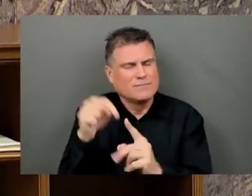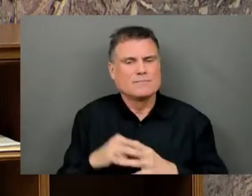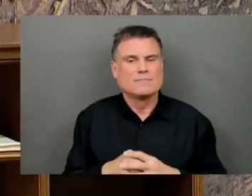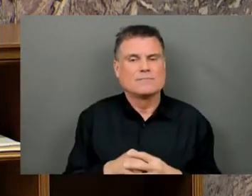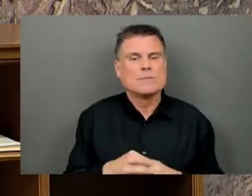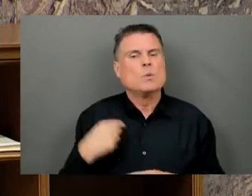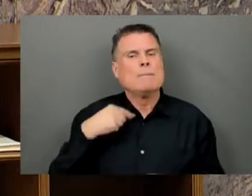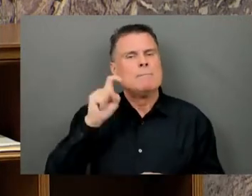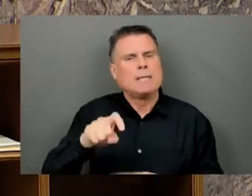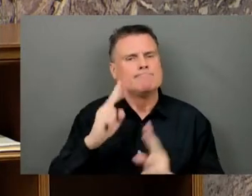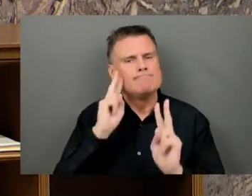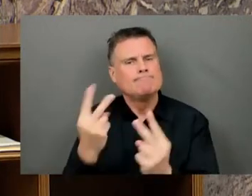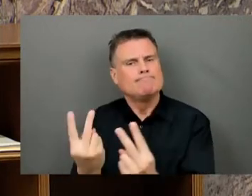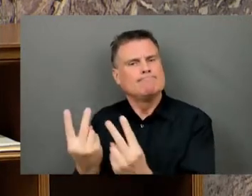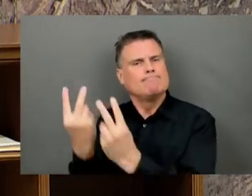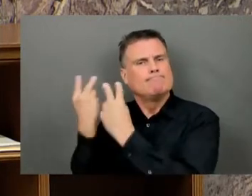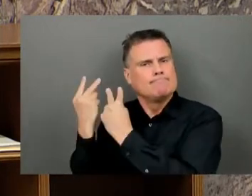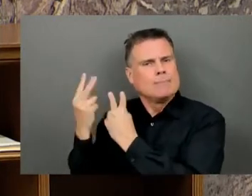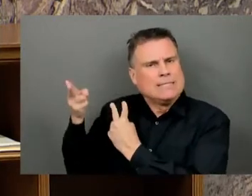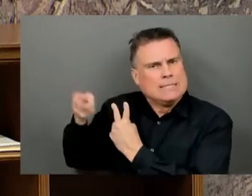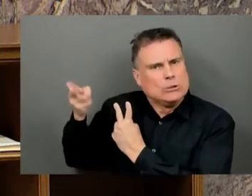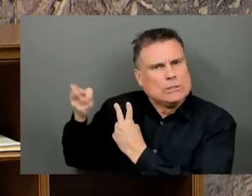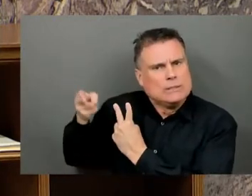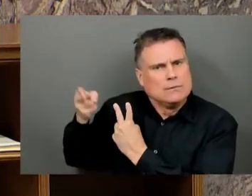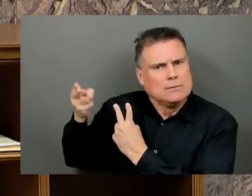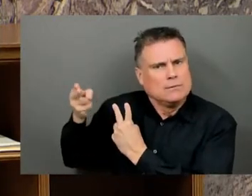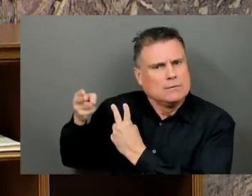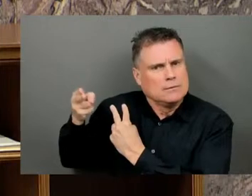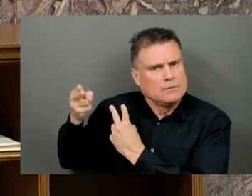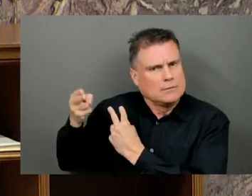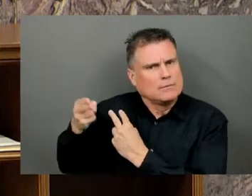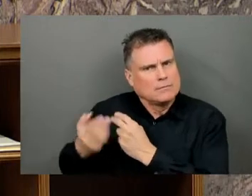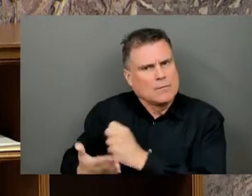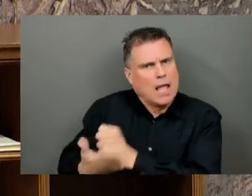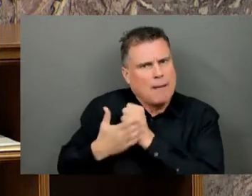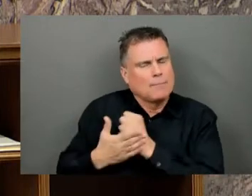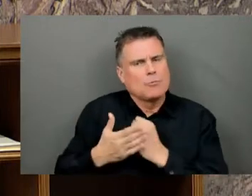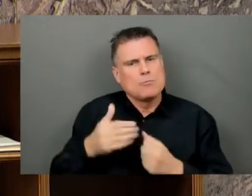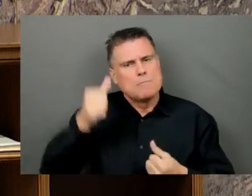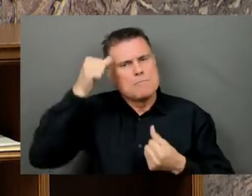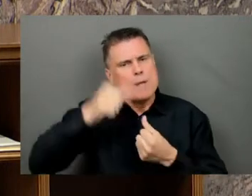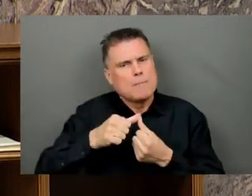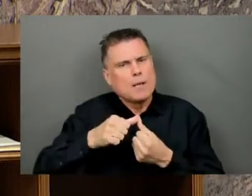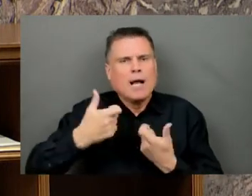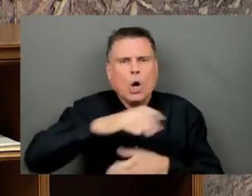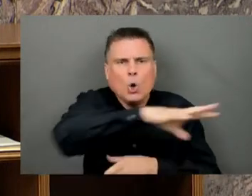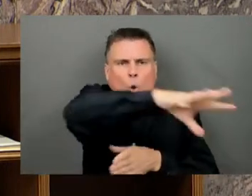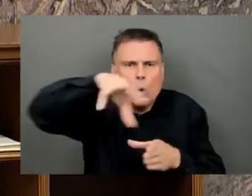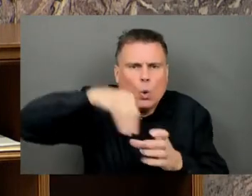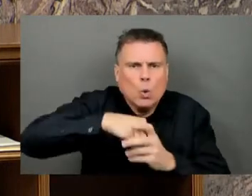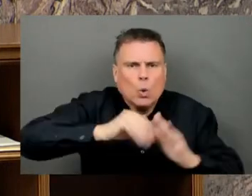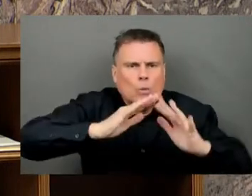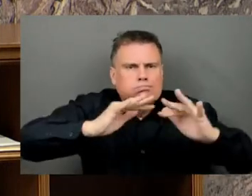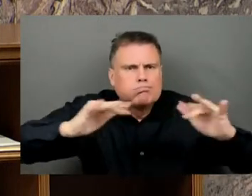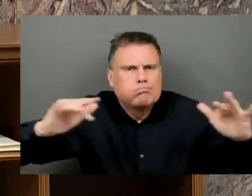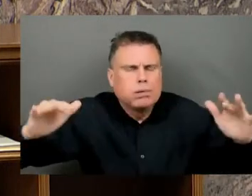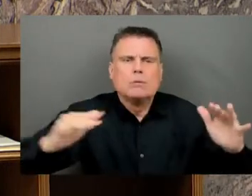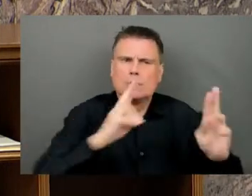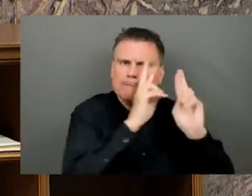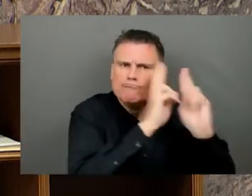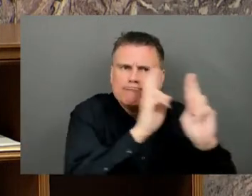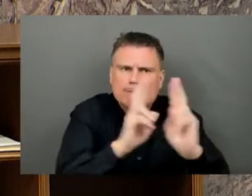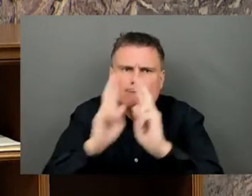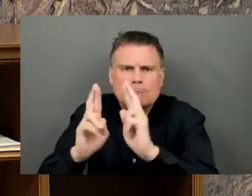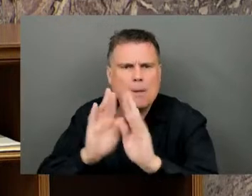that reminds us of the importance of inclusion, respect, and understanding across all communities that